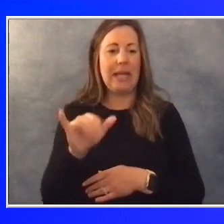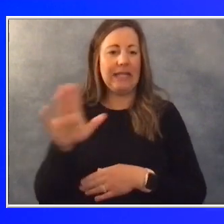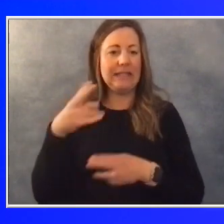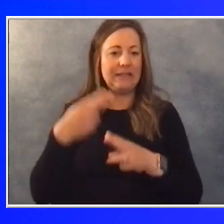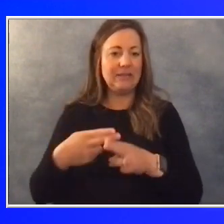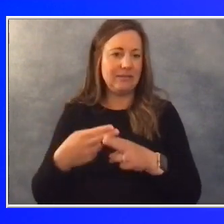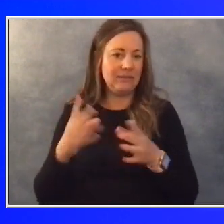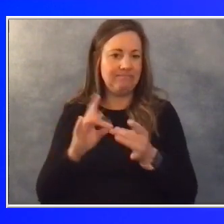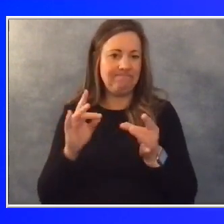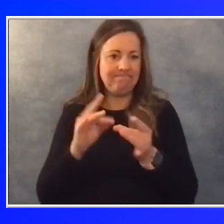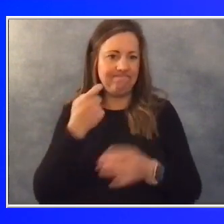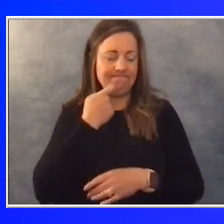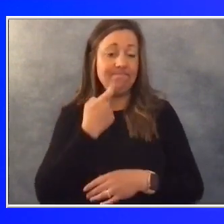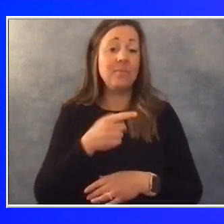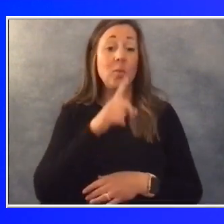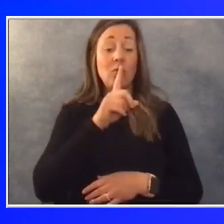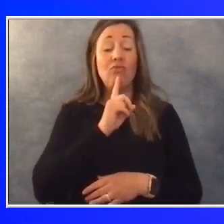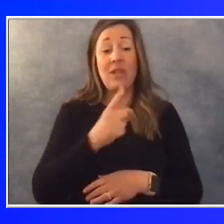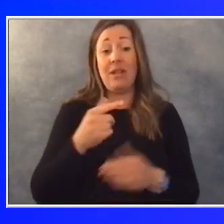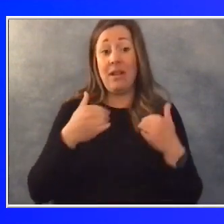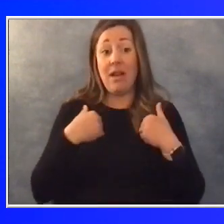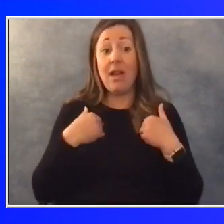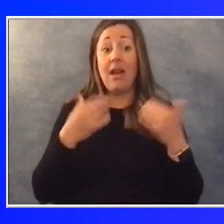because I have the classic,